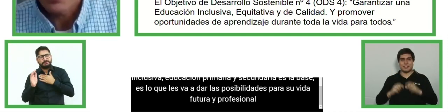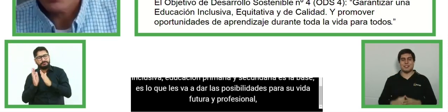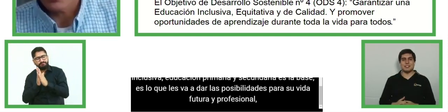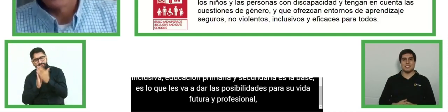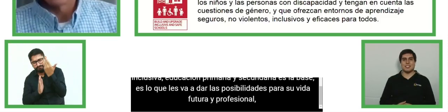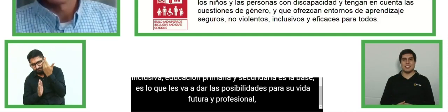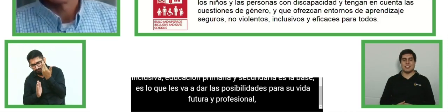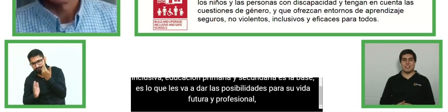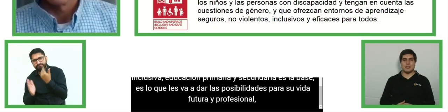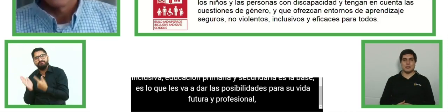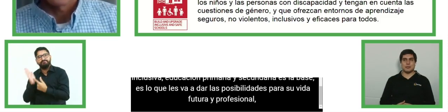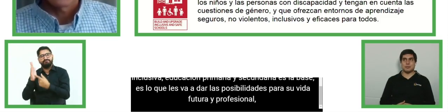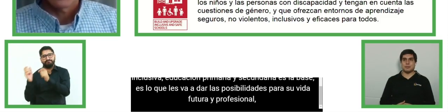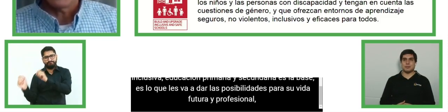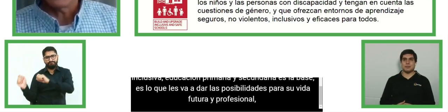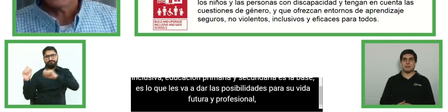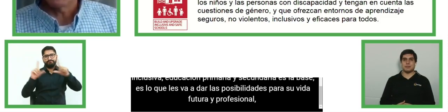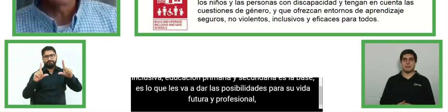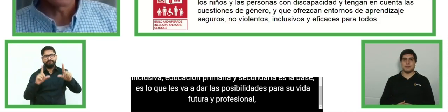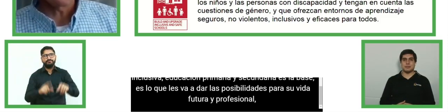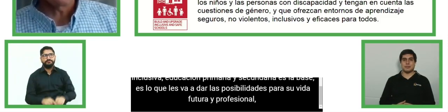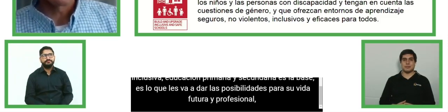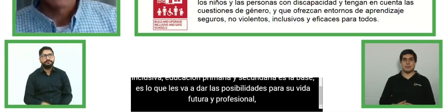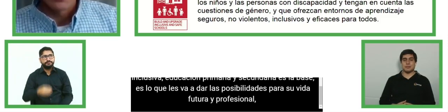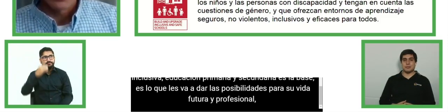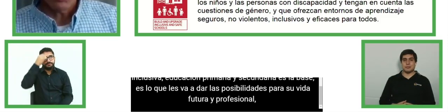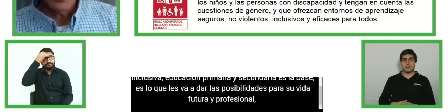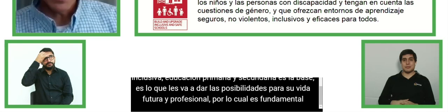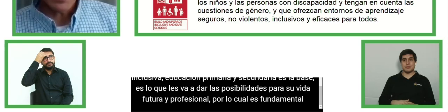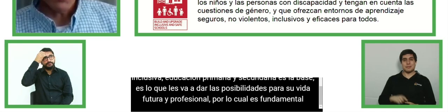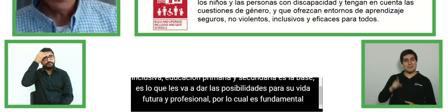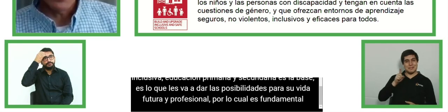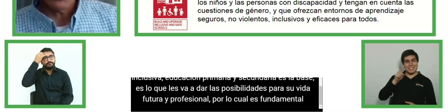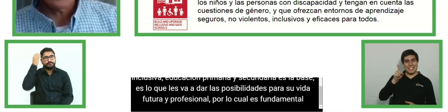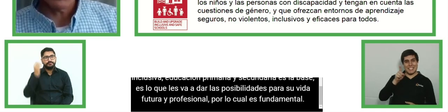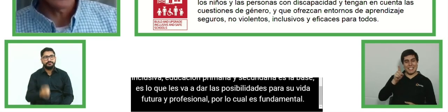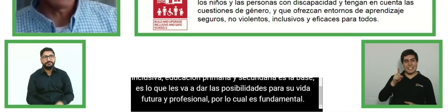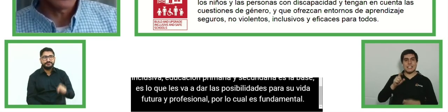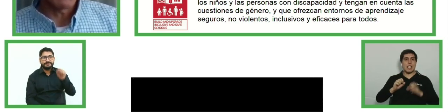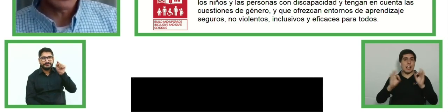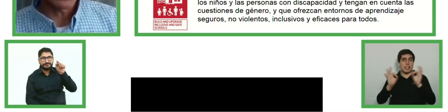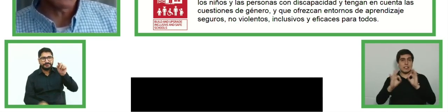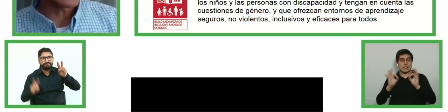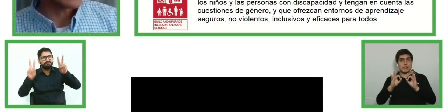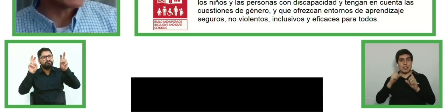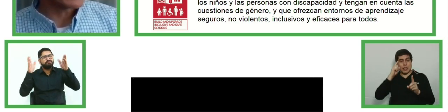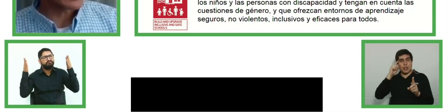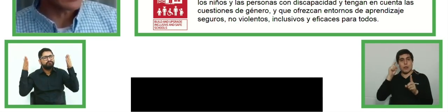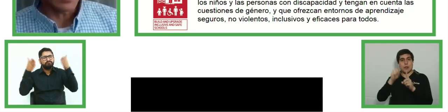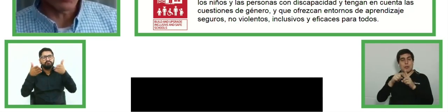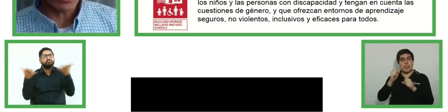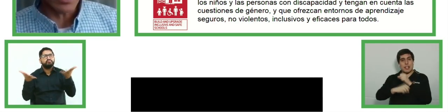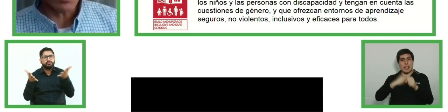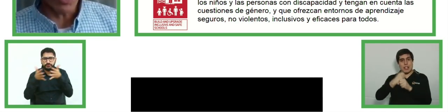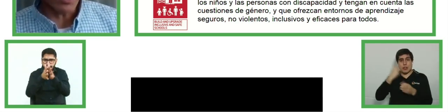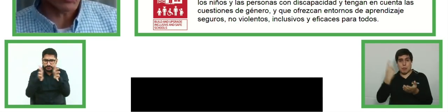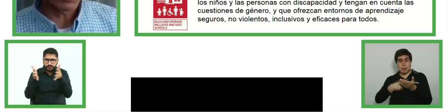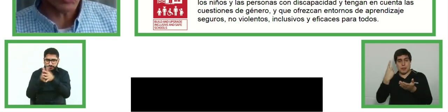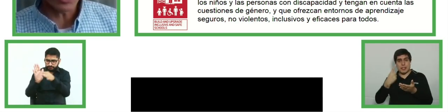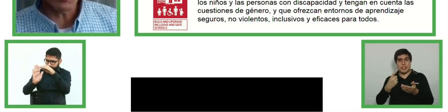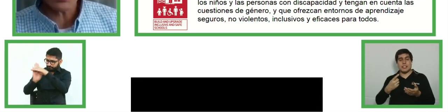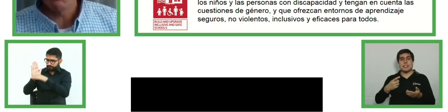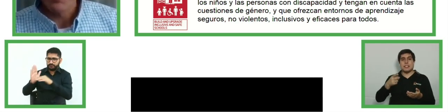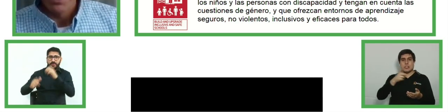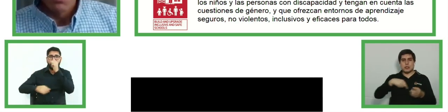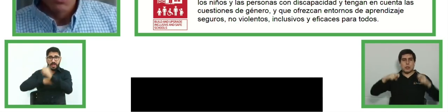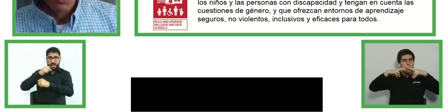In this point, I want to comment that in this Millennium Goals, we explored a bit further, and